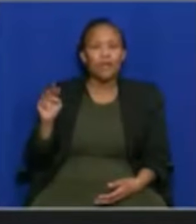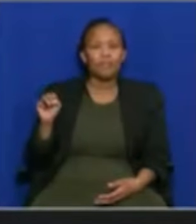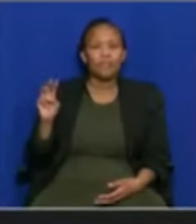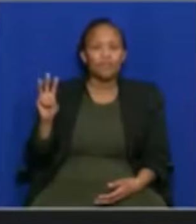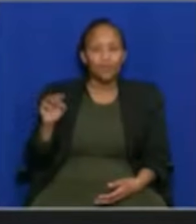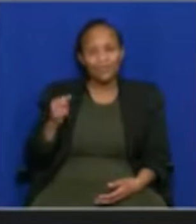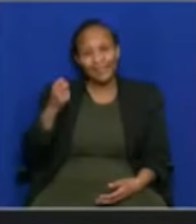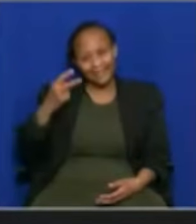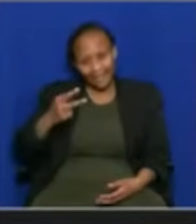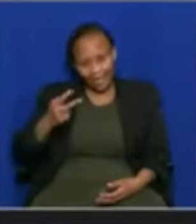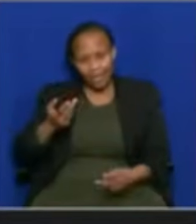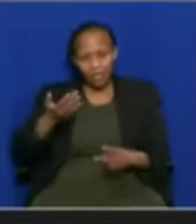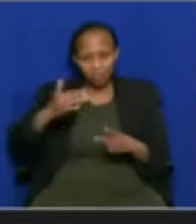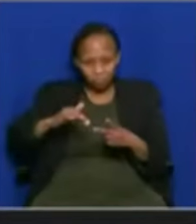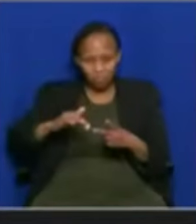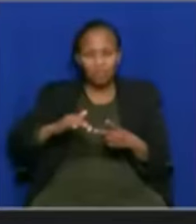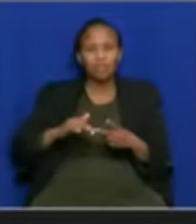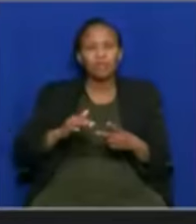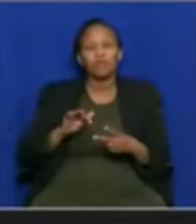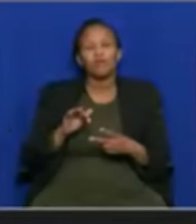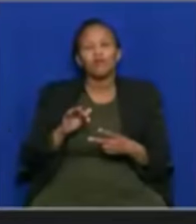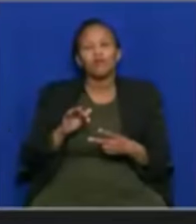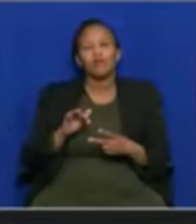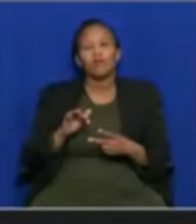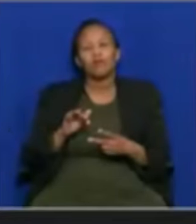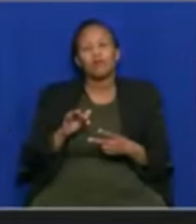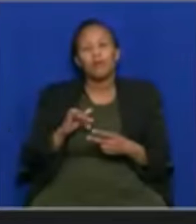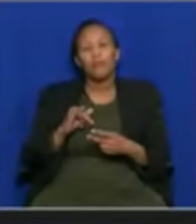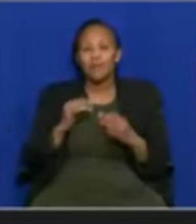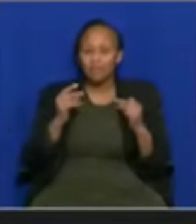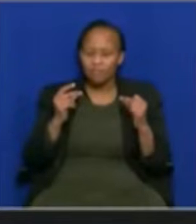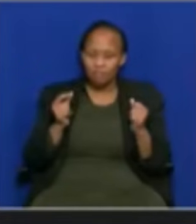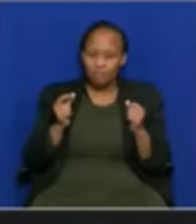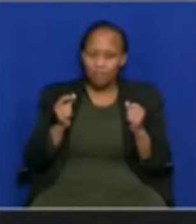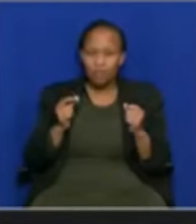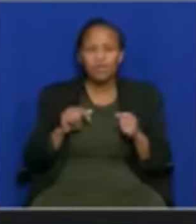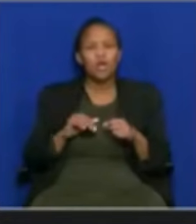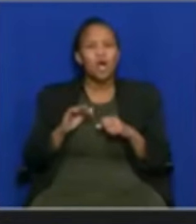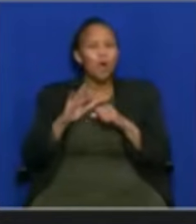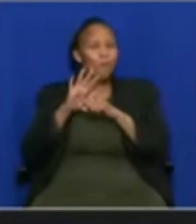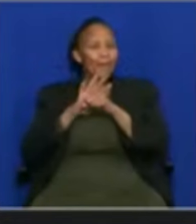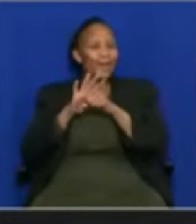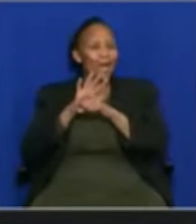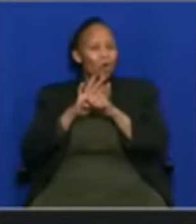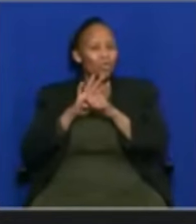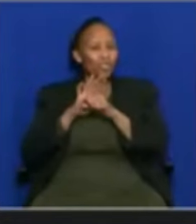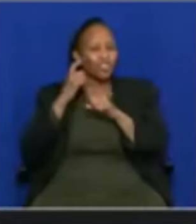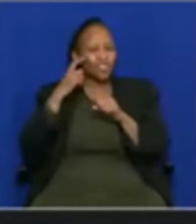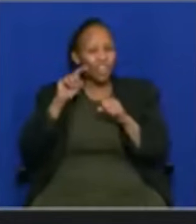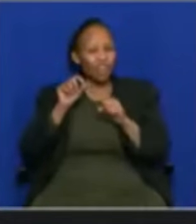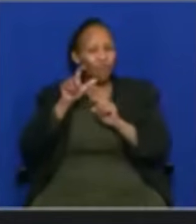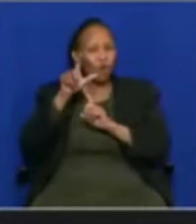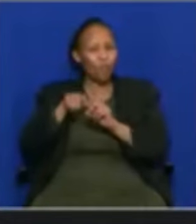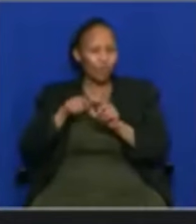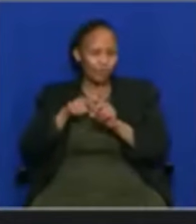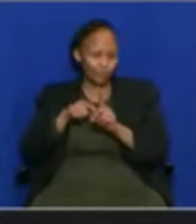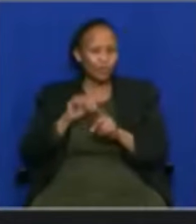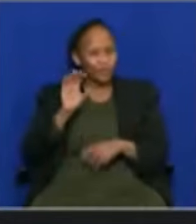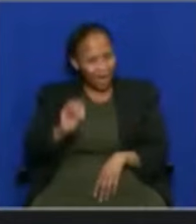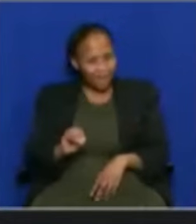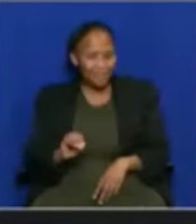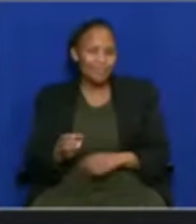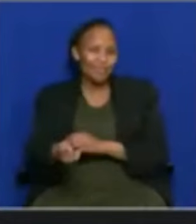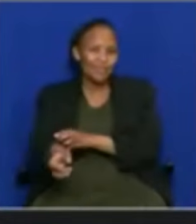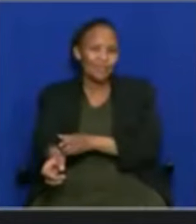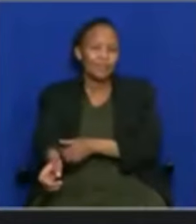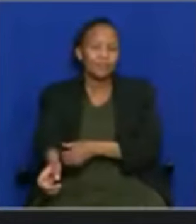Immediately, you ask for security clearances issued and all the other things. And then you justify that